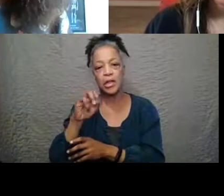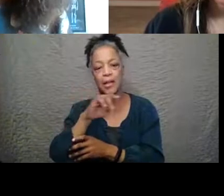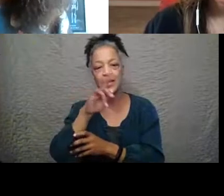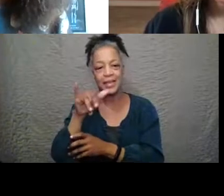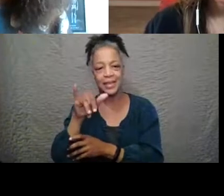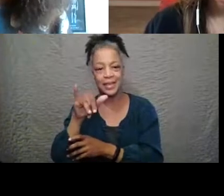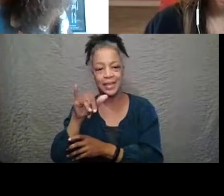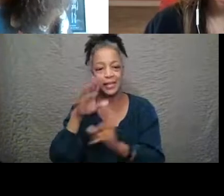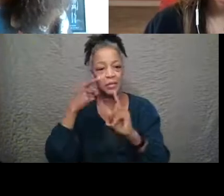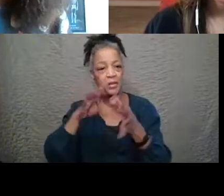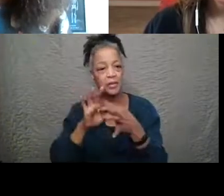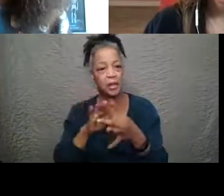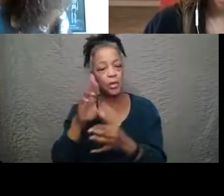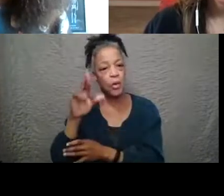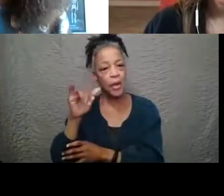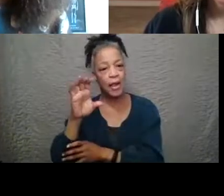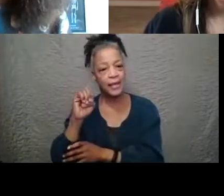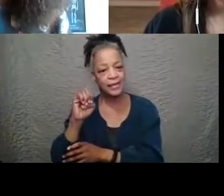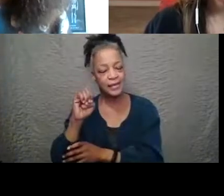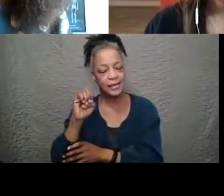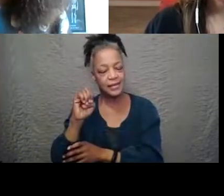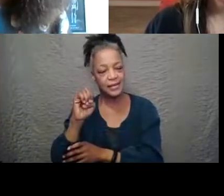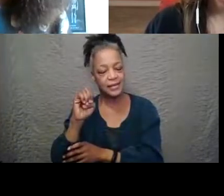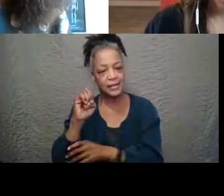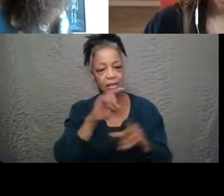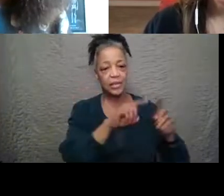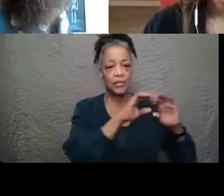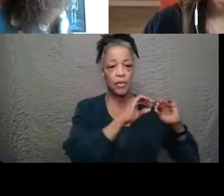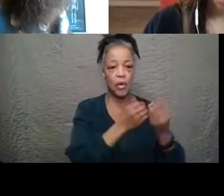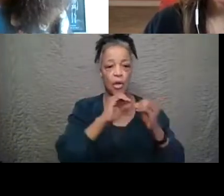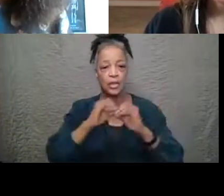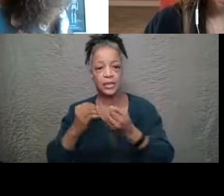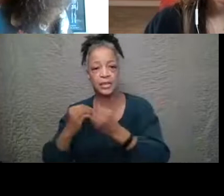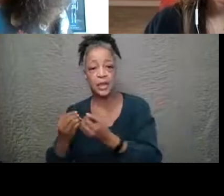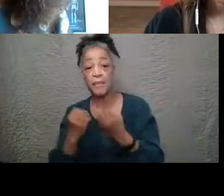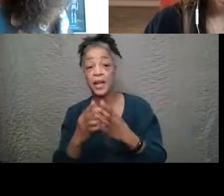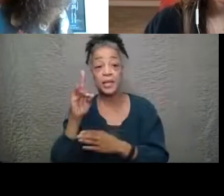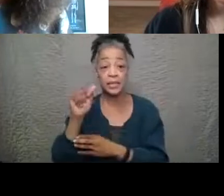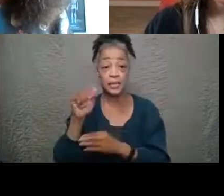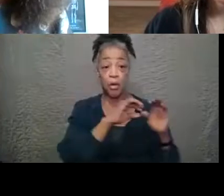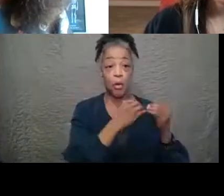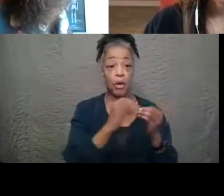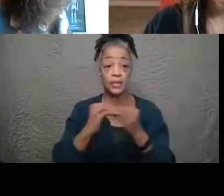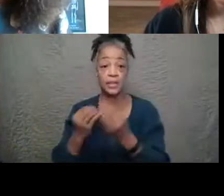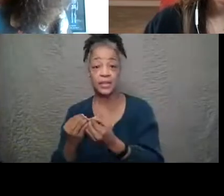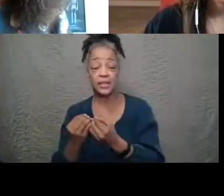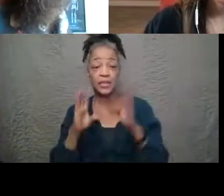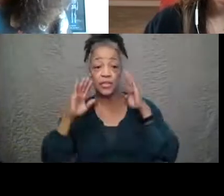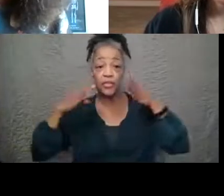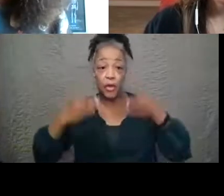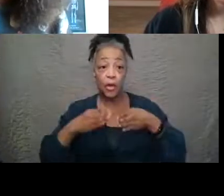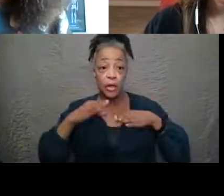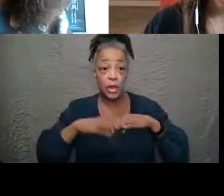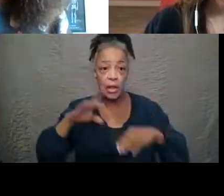and that organizations are, I think a lot of disability organizations really were like, just focus on